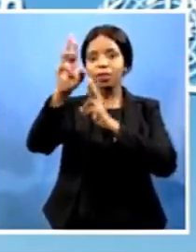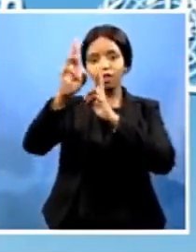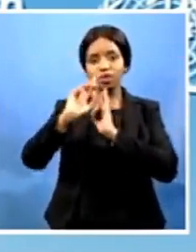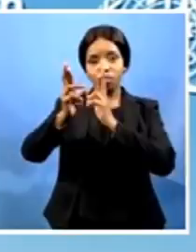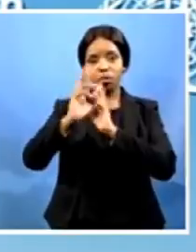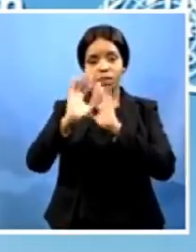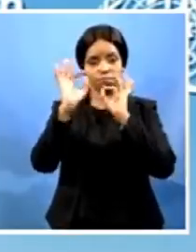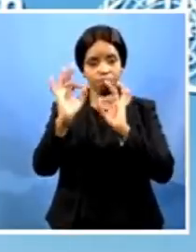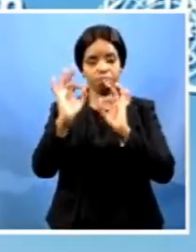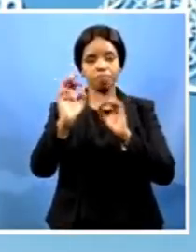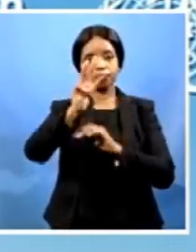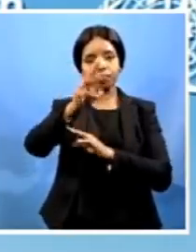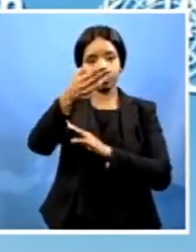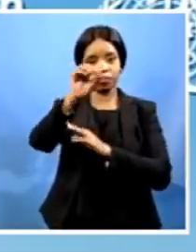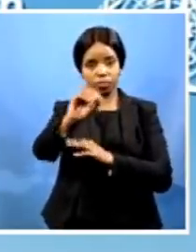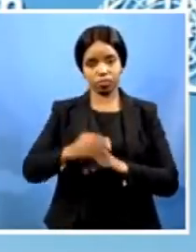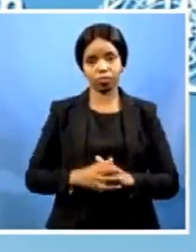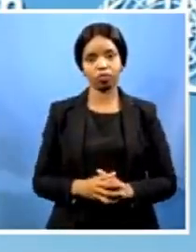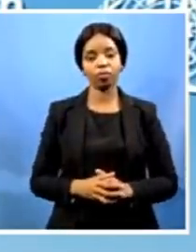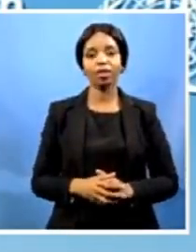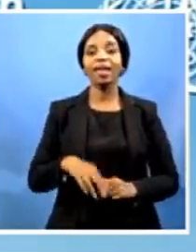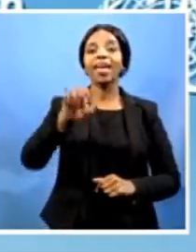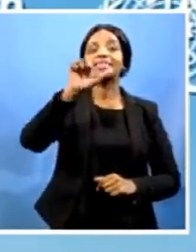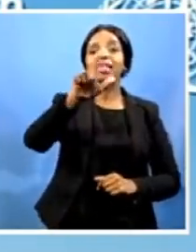78% have a preparedness and response plan in place.